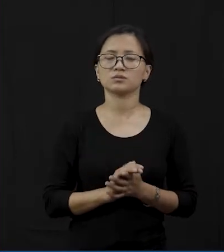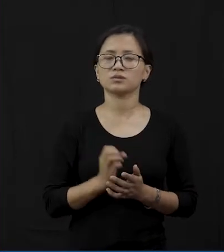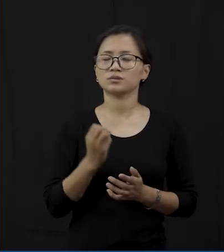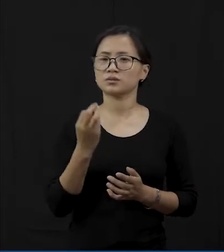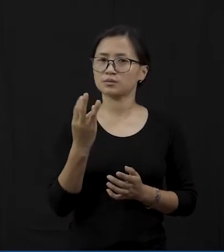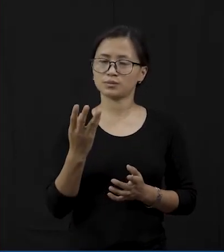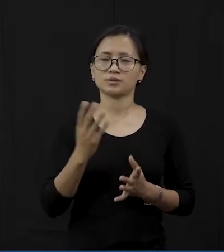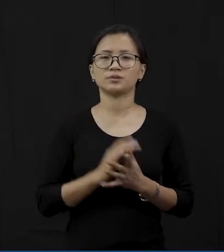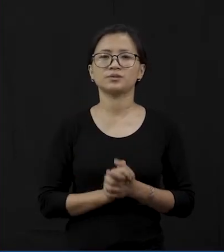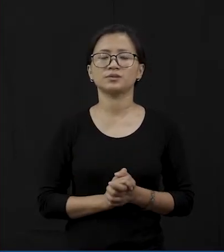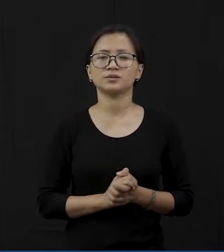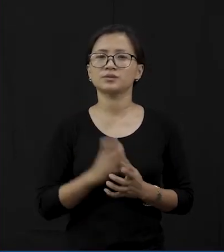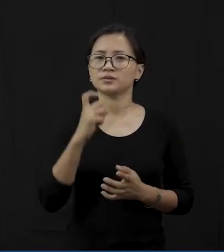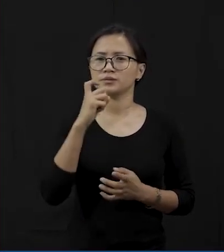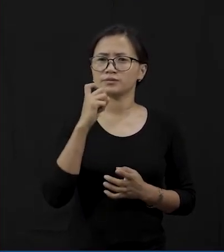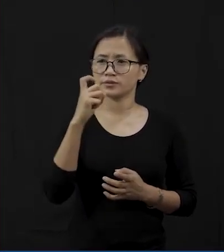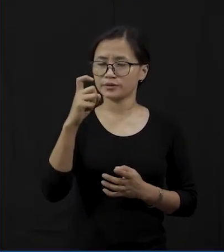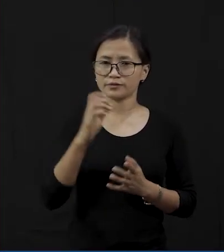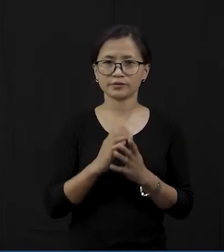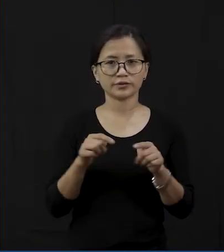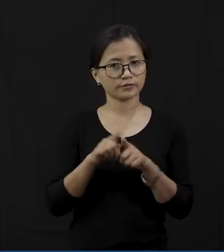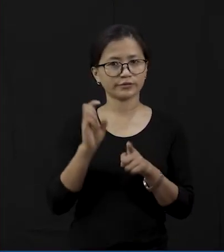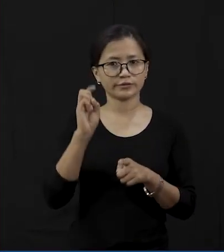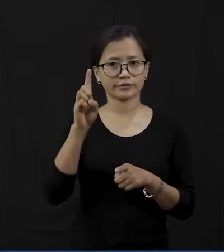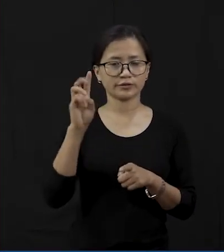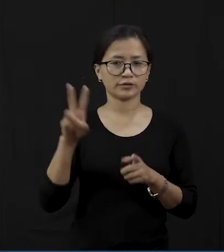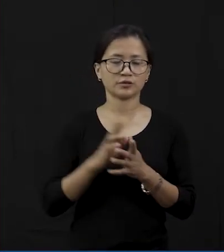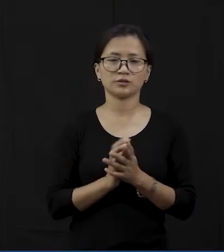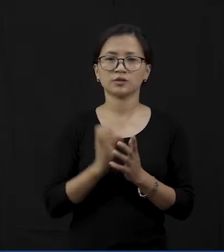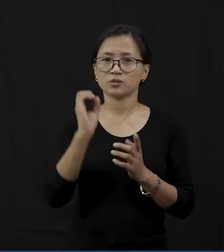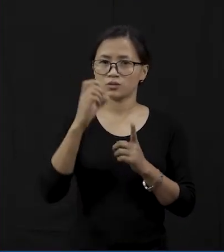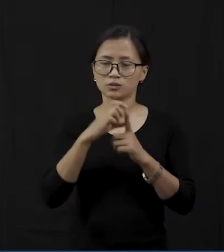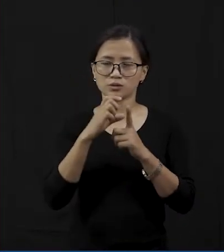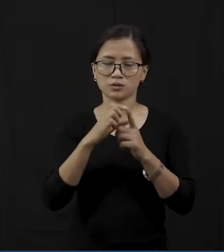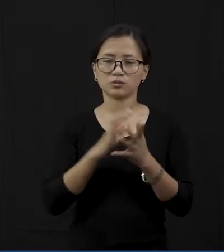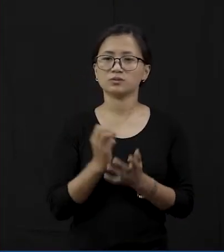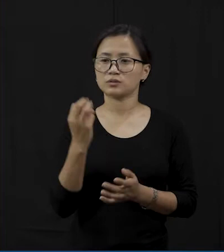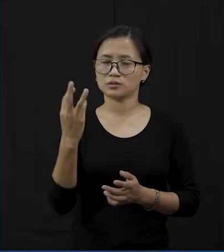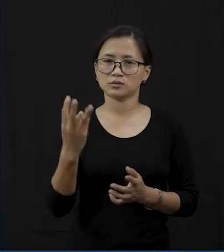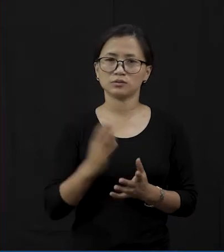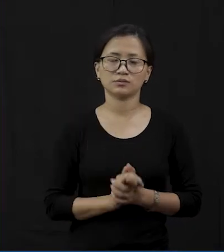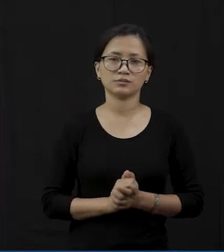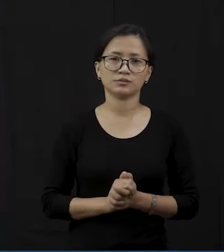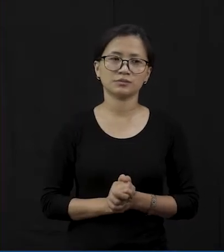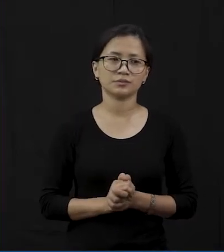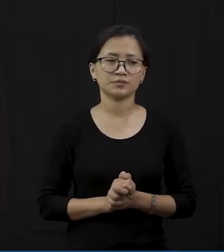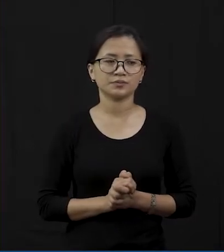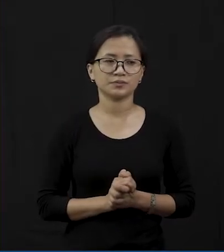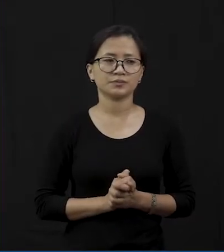is an odd number, 7 is an odd number, okay? So now I mentioned that